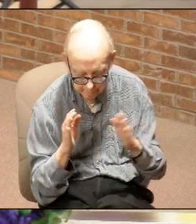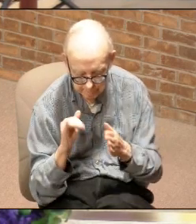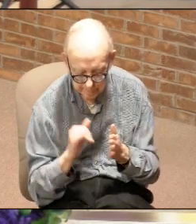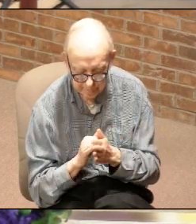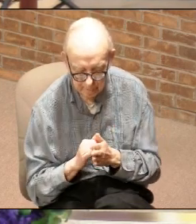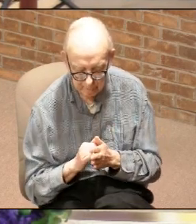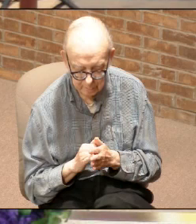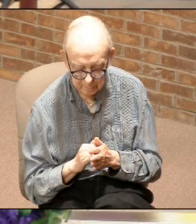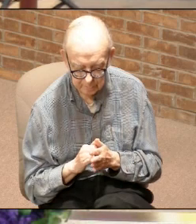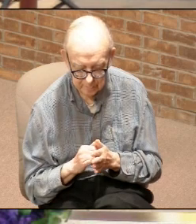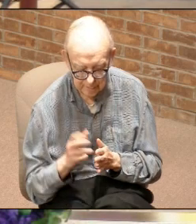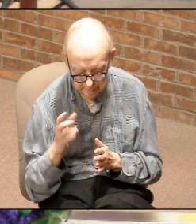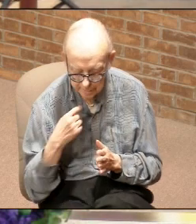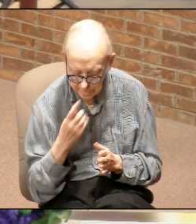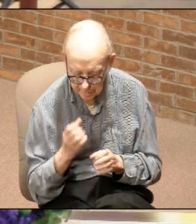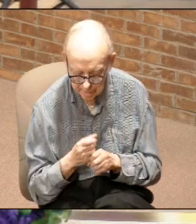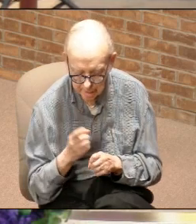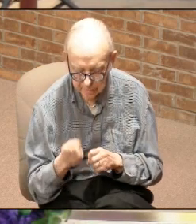i got you